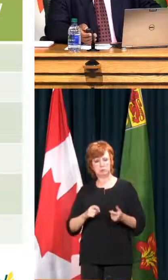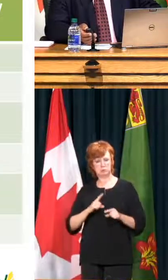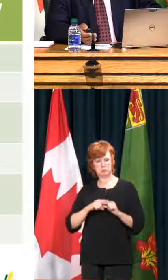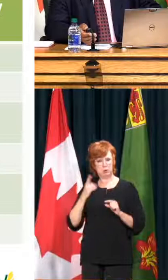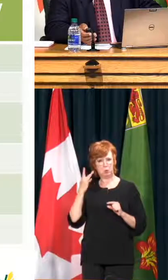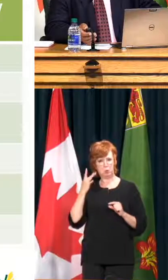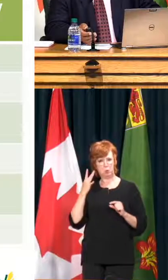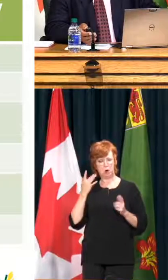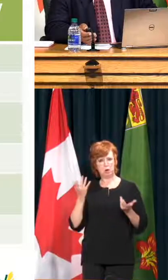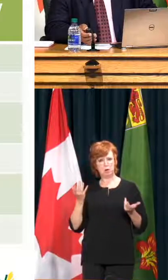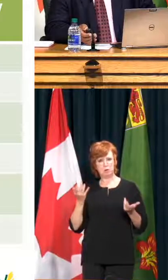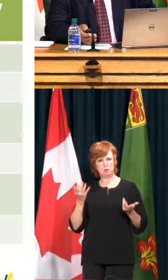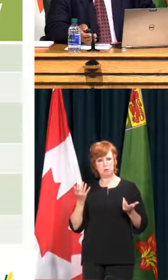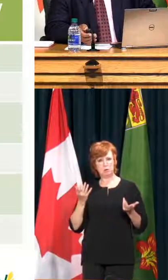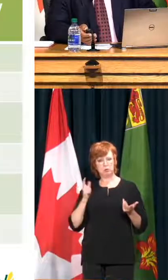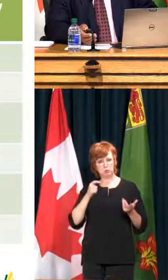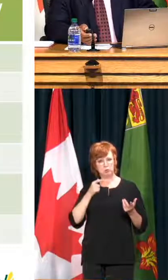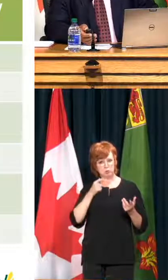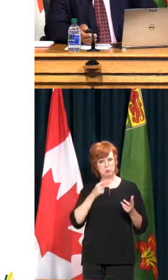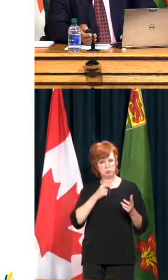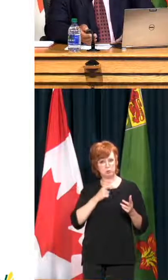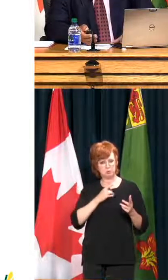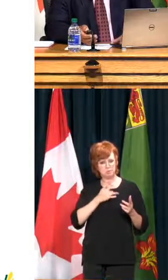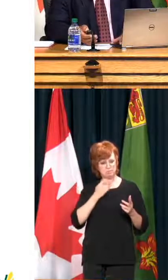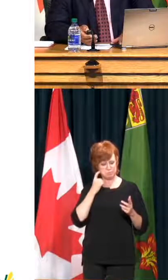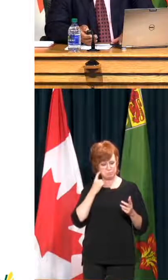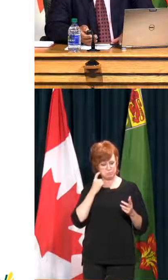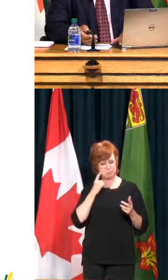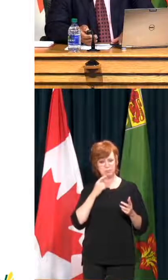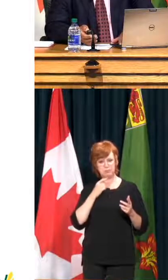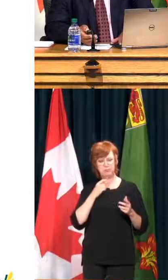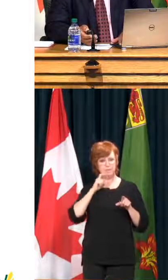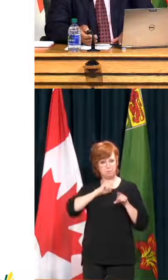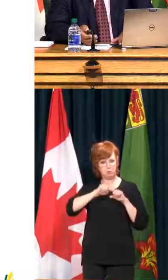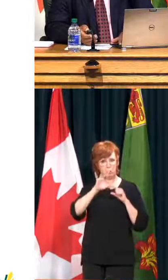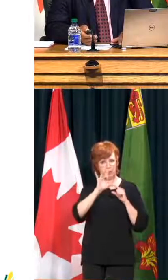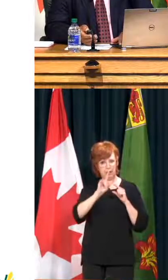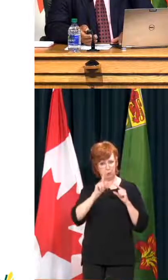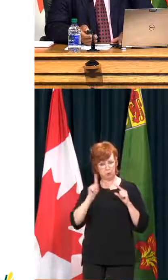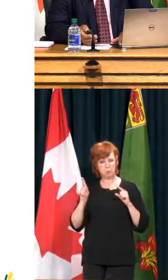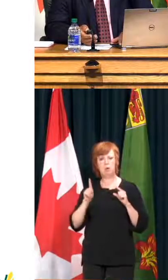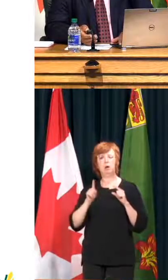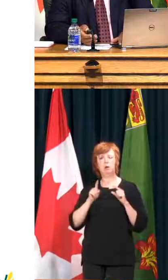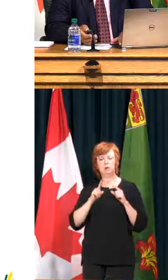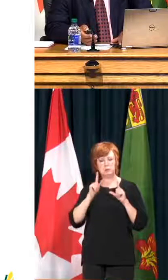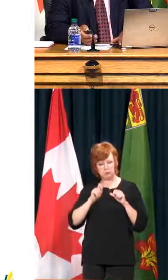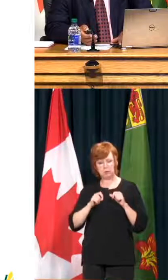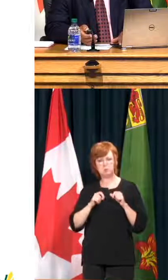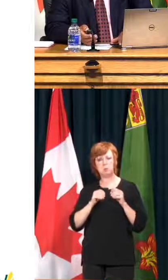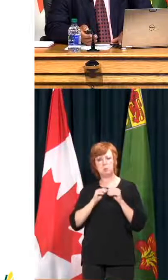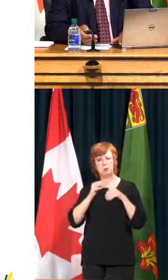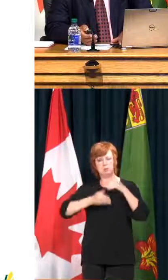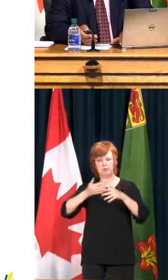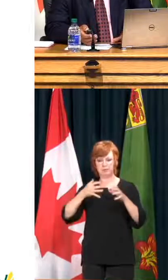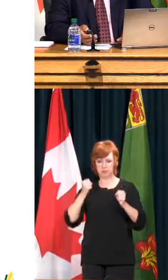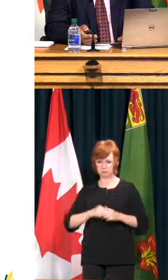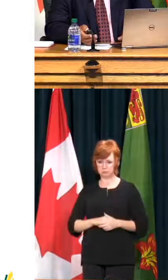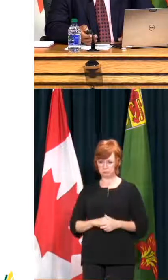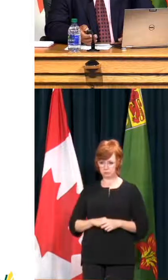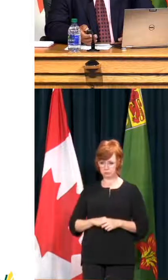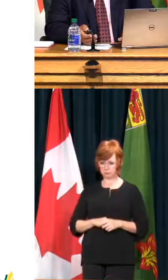before isolating. And this, again, is something that we are now tracking in a bit